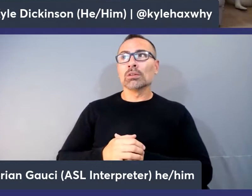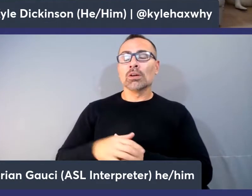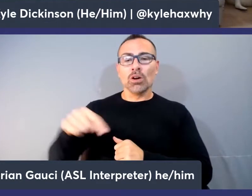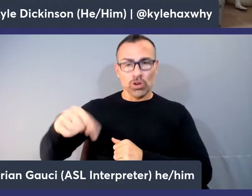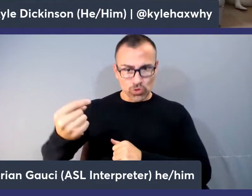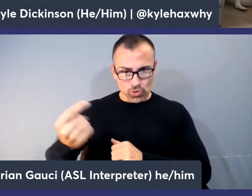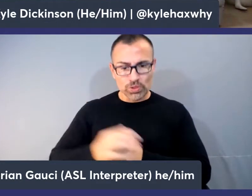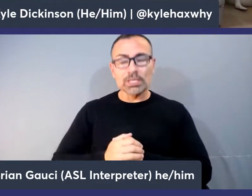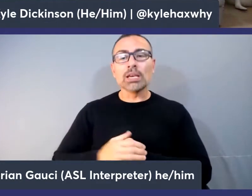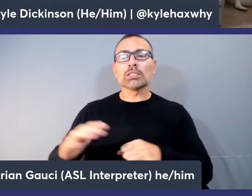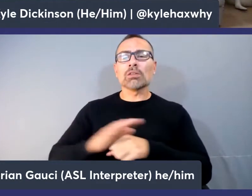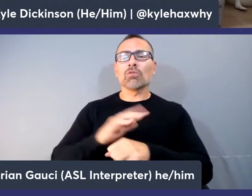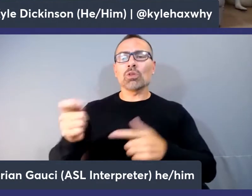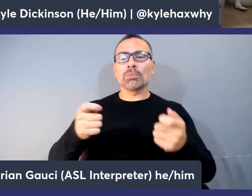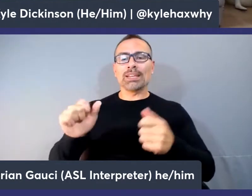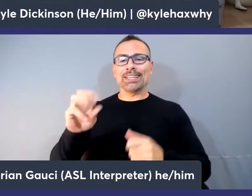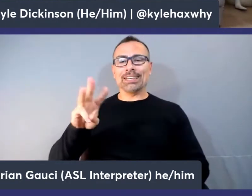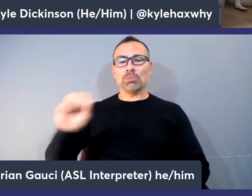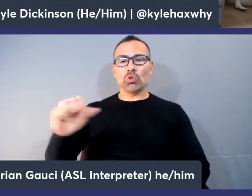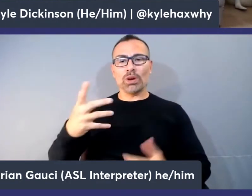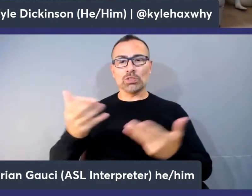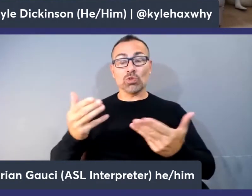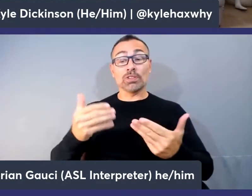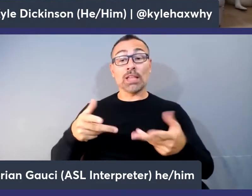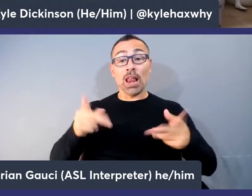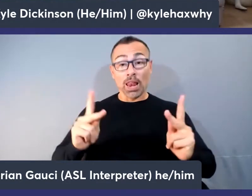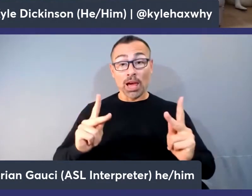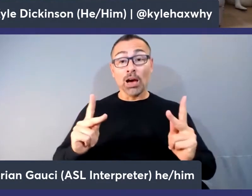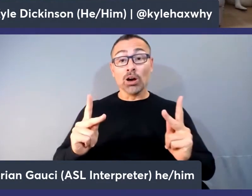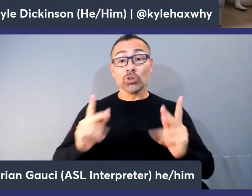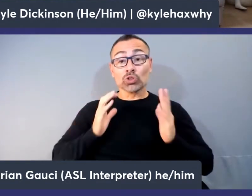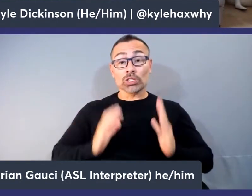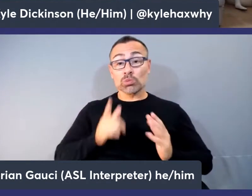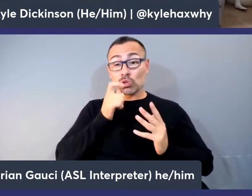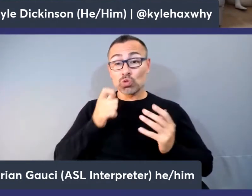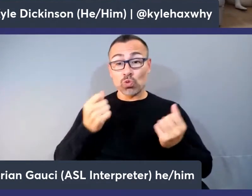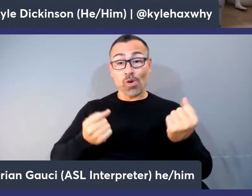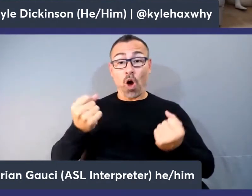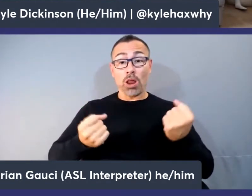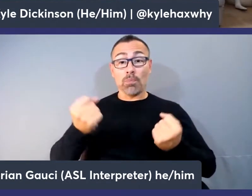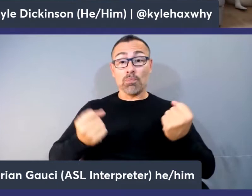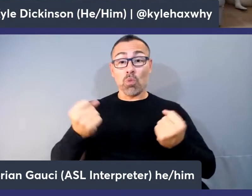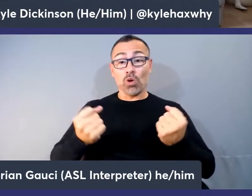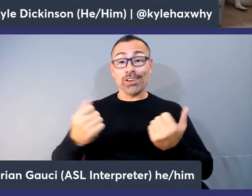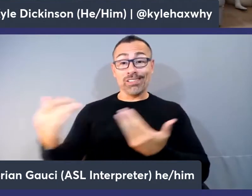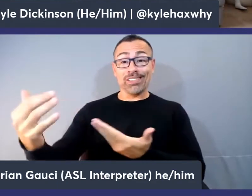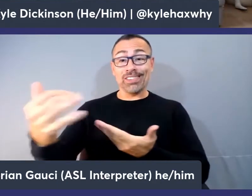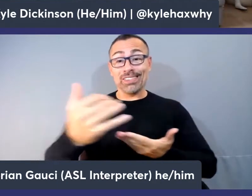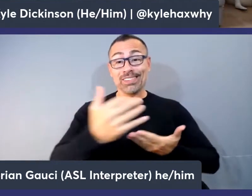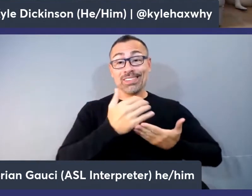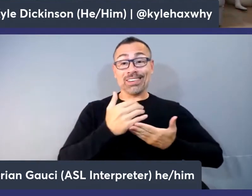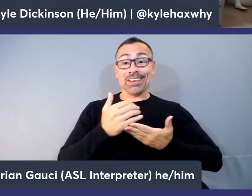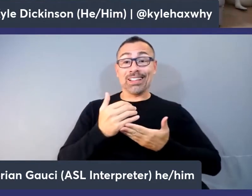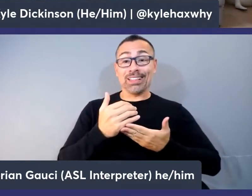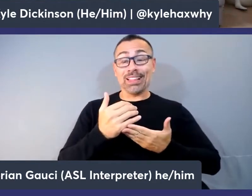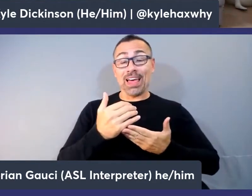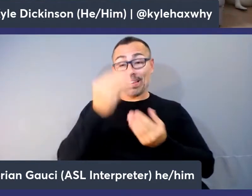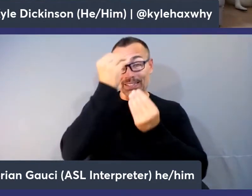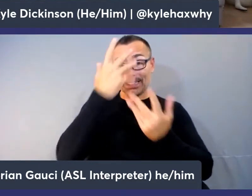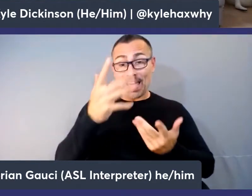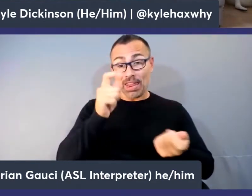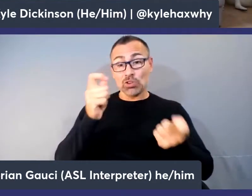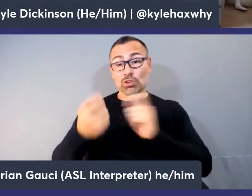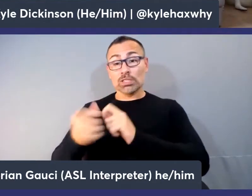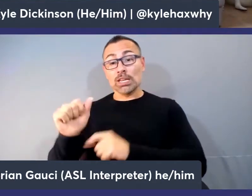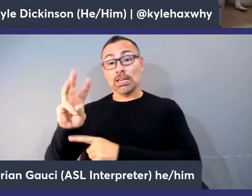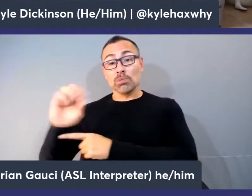service that allows automotive customers to collect, transform, and ingest data into AWS in near real time and